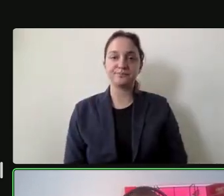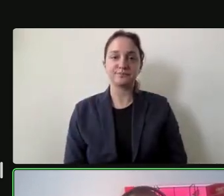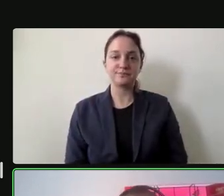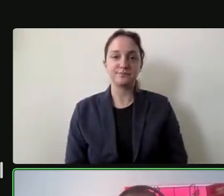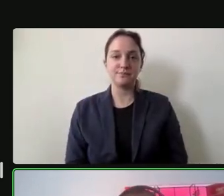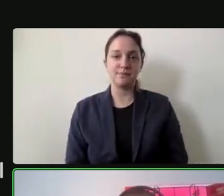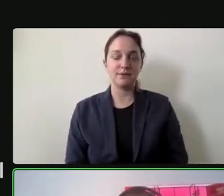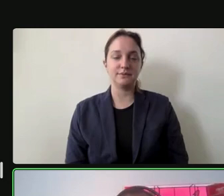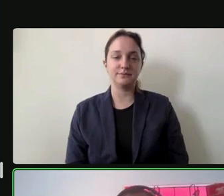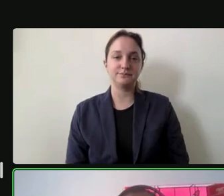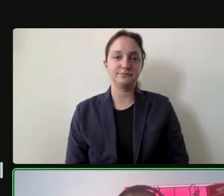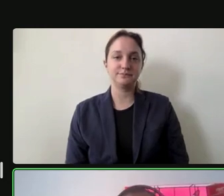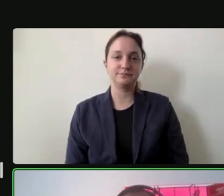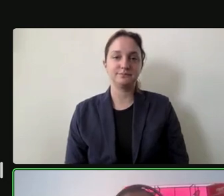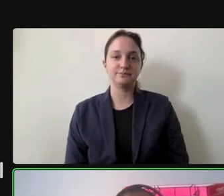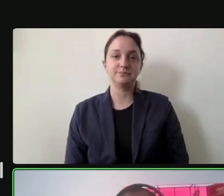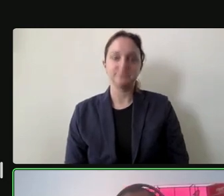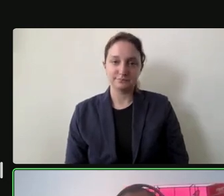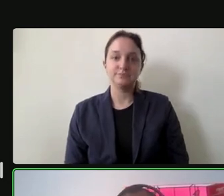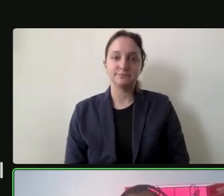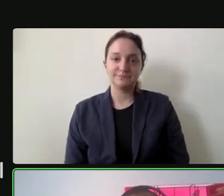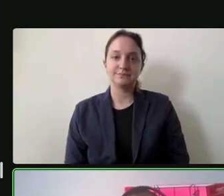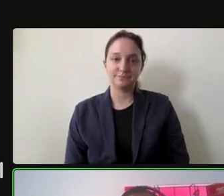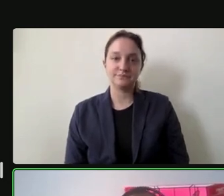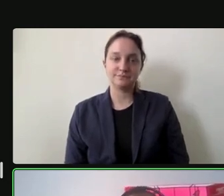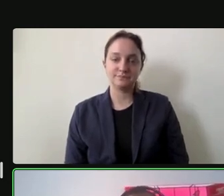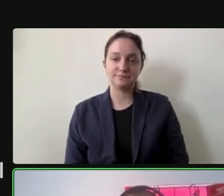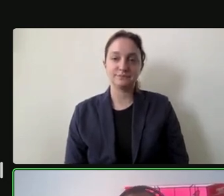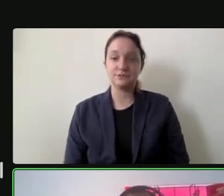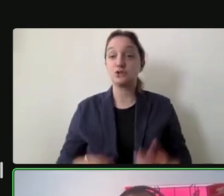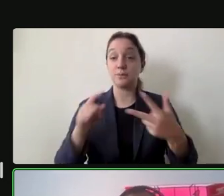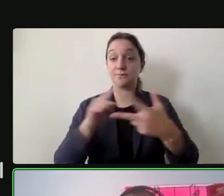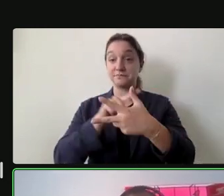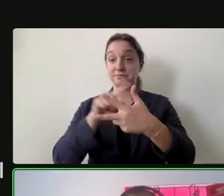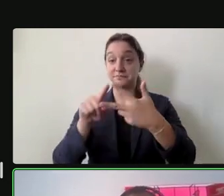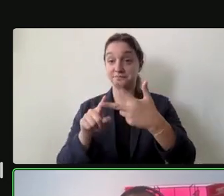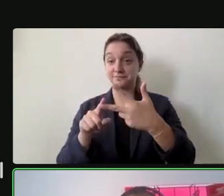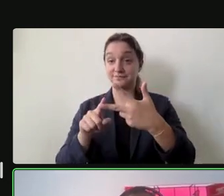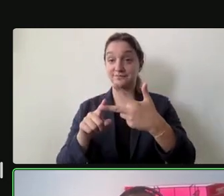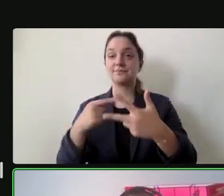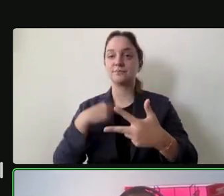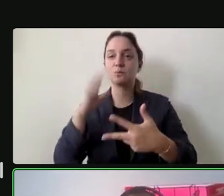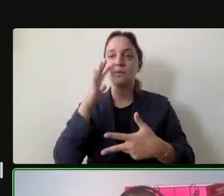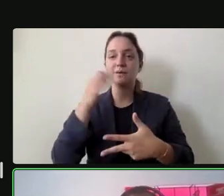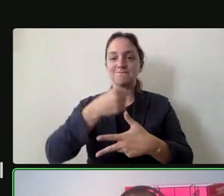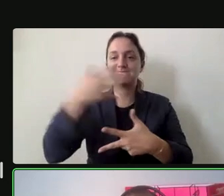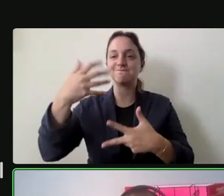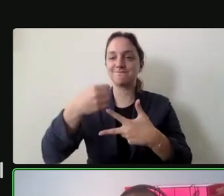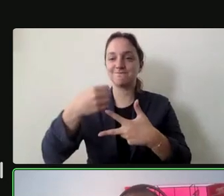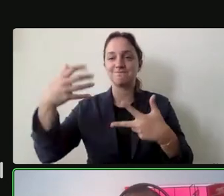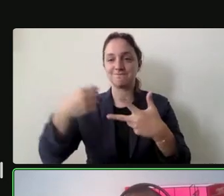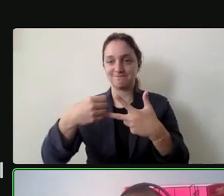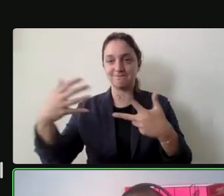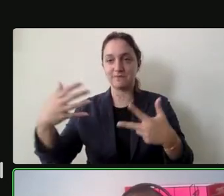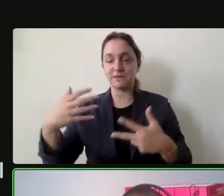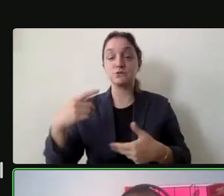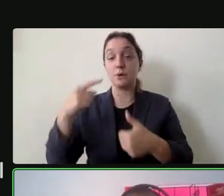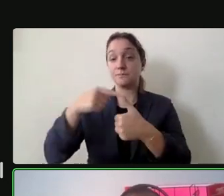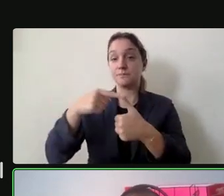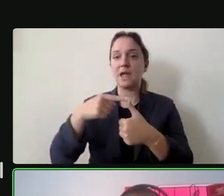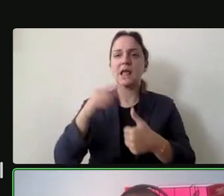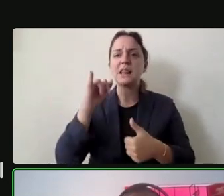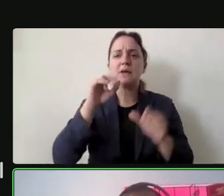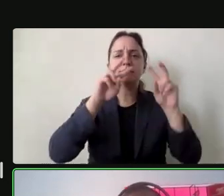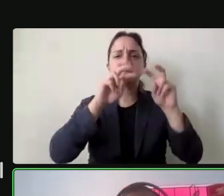So as we talked about, we're going to identify the particular pieces of hardware that are needed in each and every building. What brand of hardware,